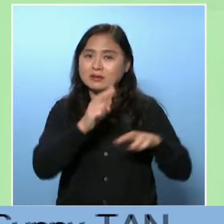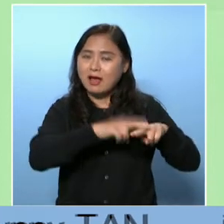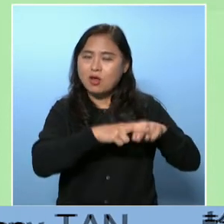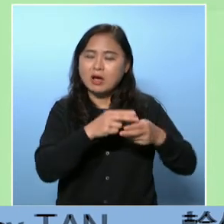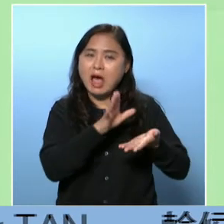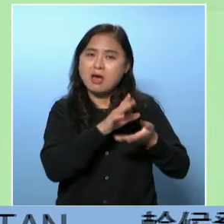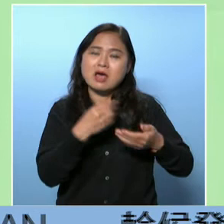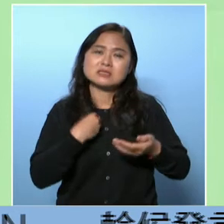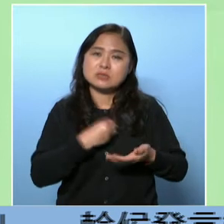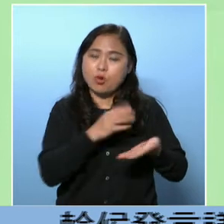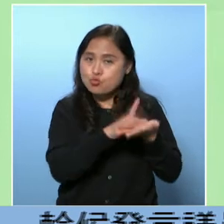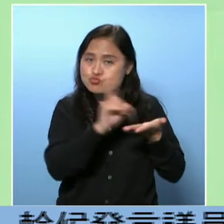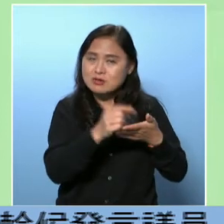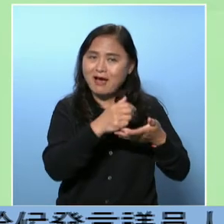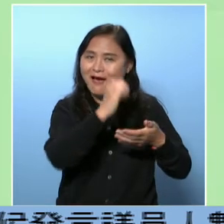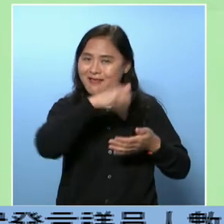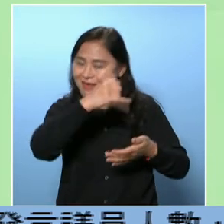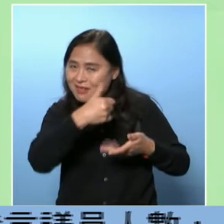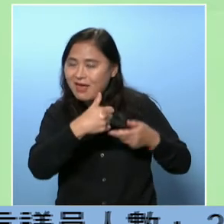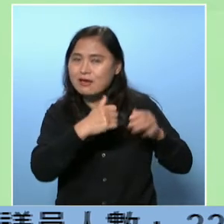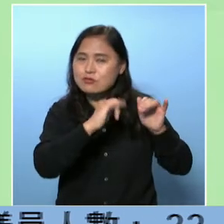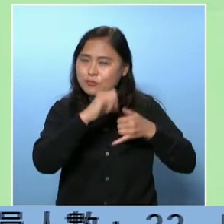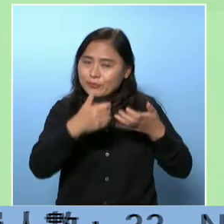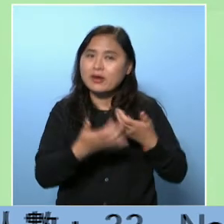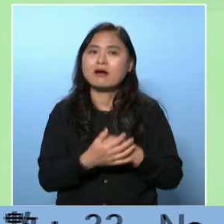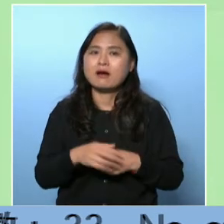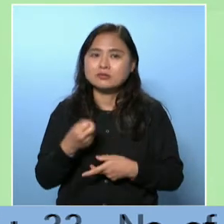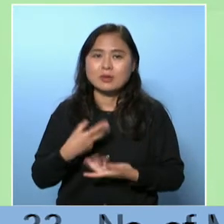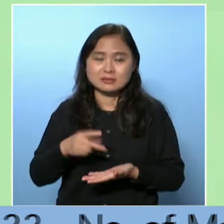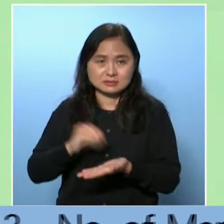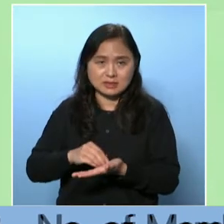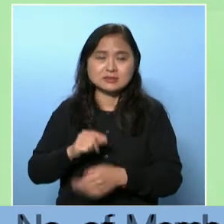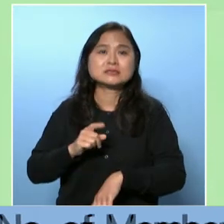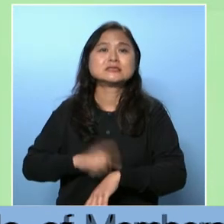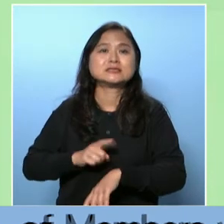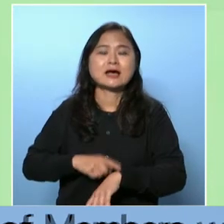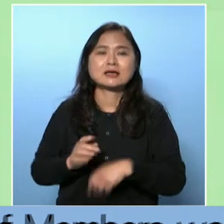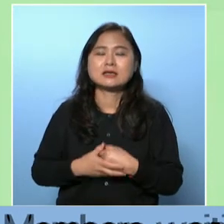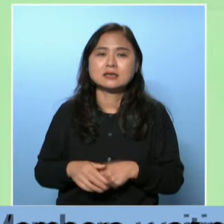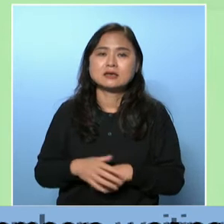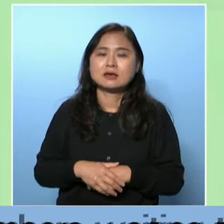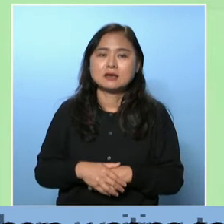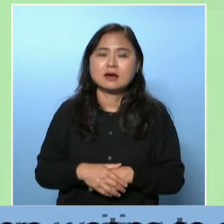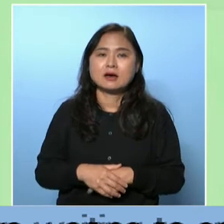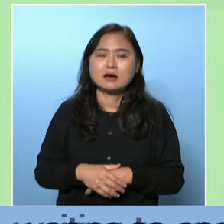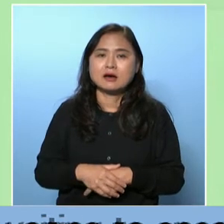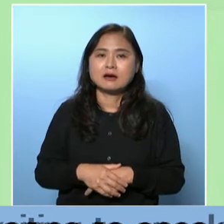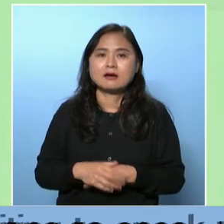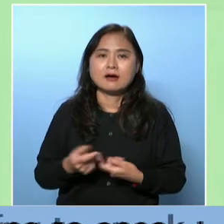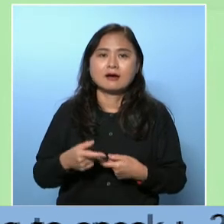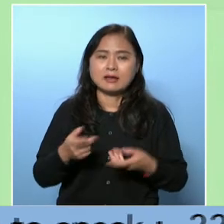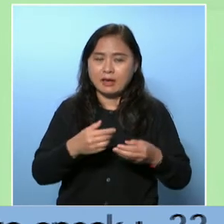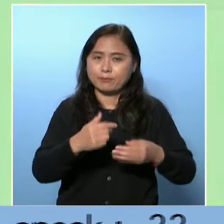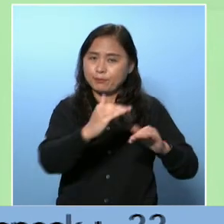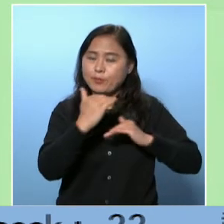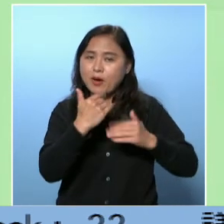can invite mainland medical experts to help come to Hong Kong to help us. For example, we can each give them